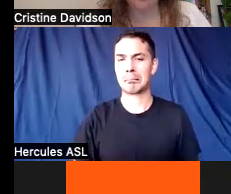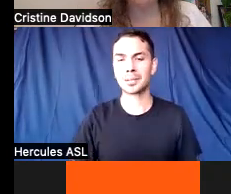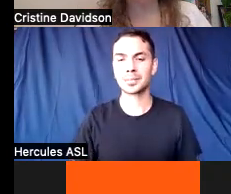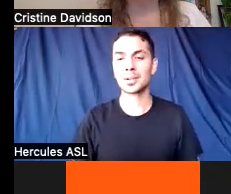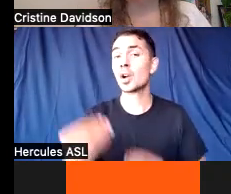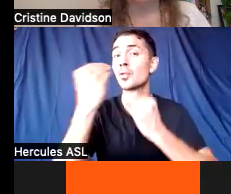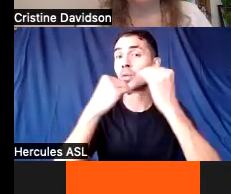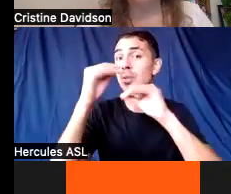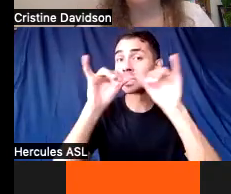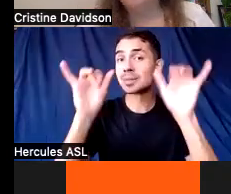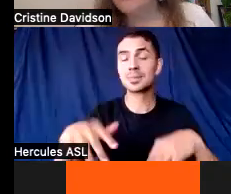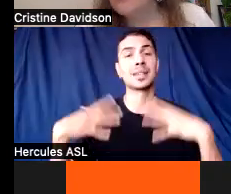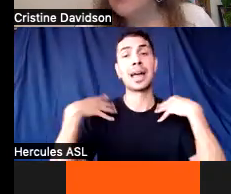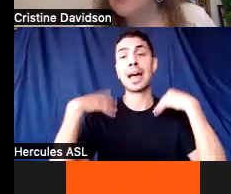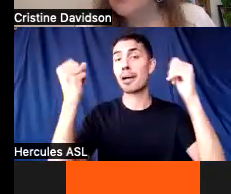Healthcare.